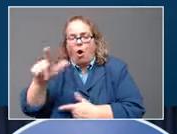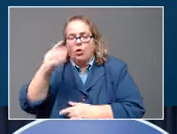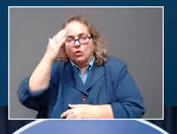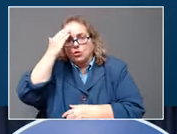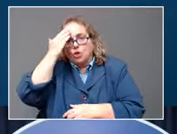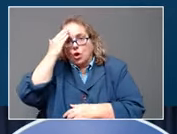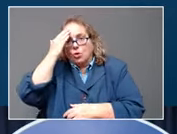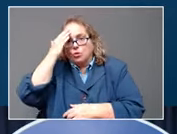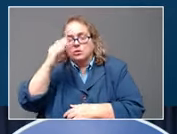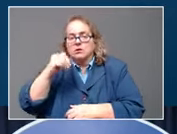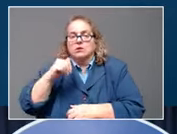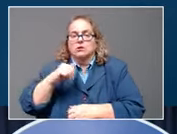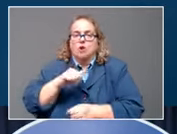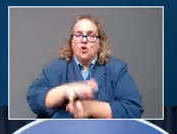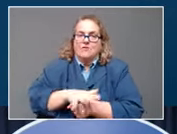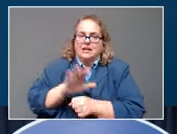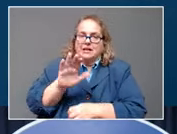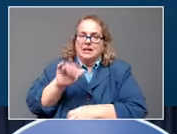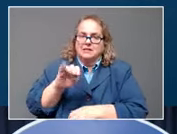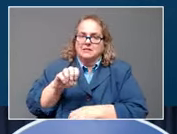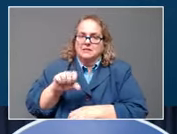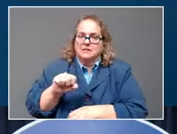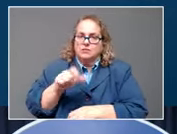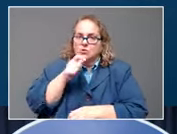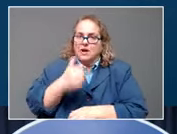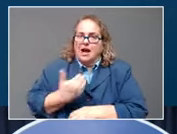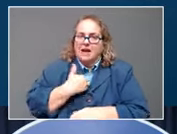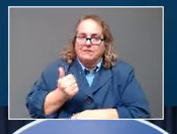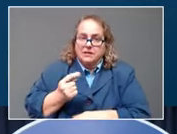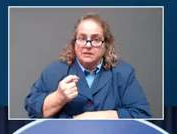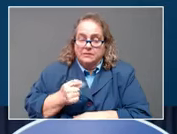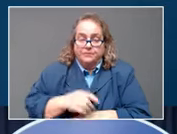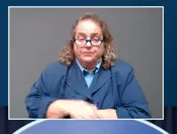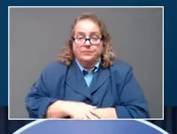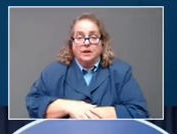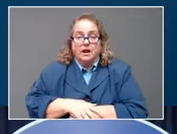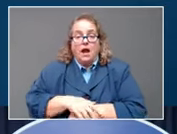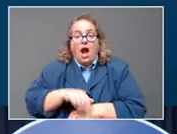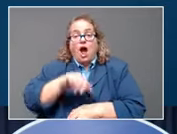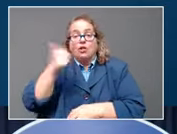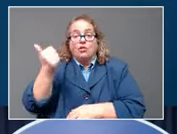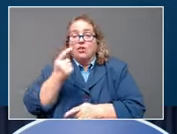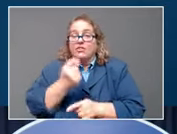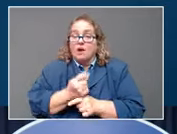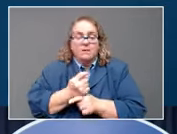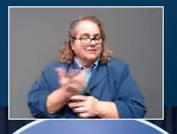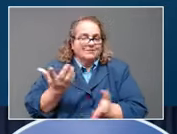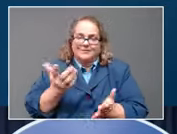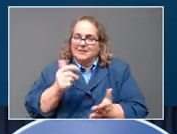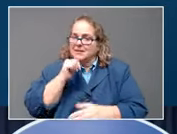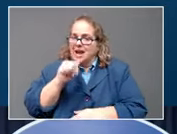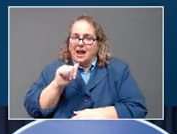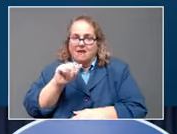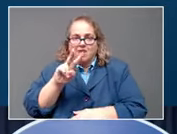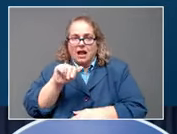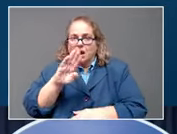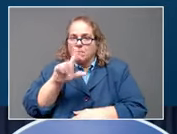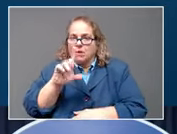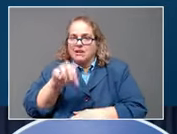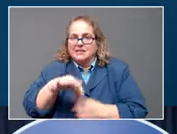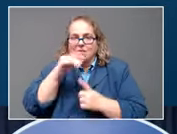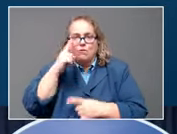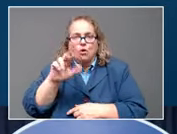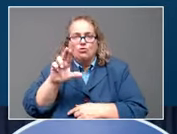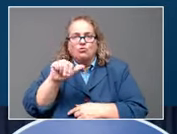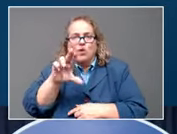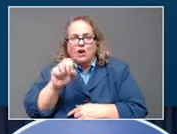cases. Functionally, effective monoclonal antibody therapy is unavailable except for a rare few people. The same